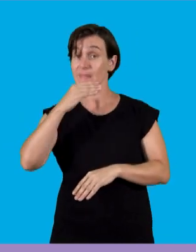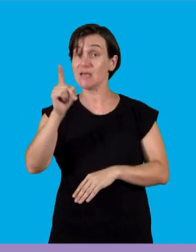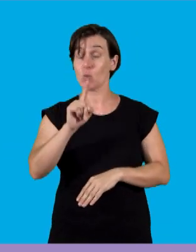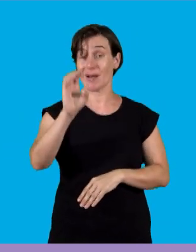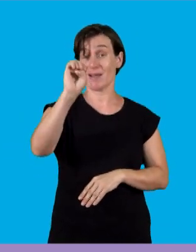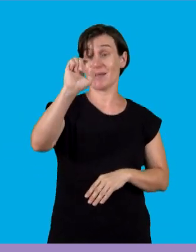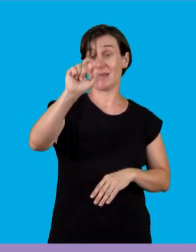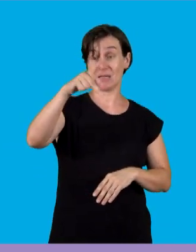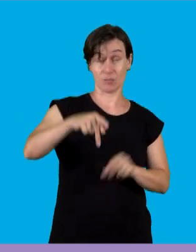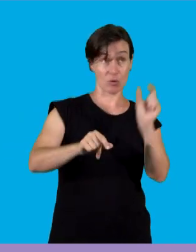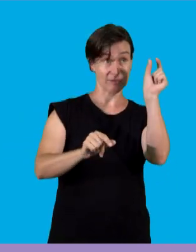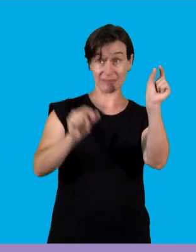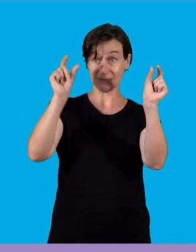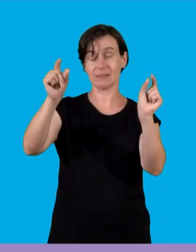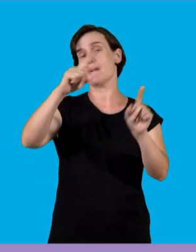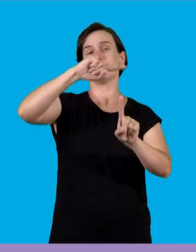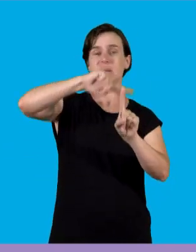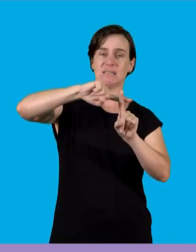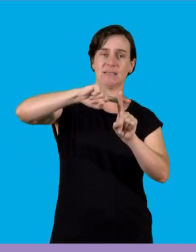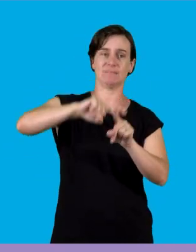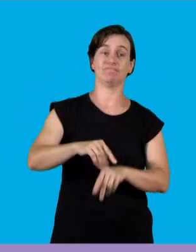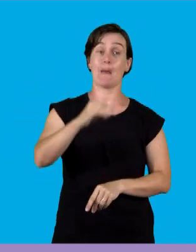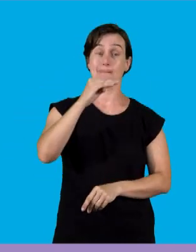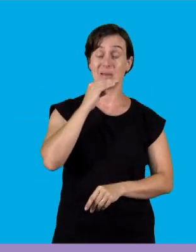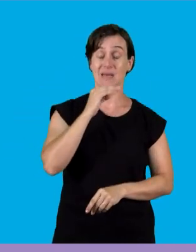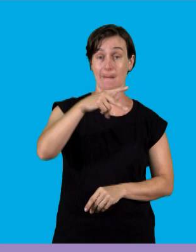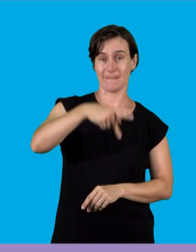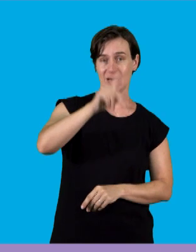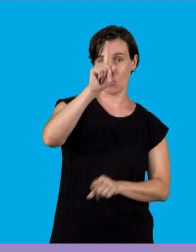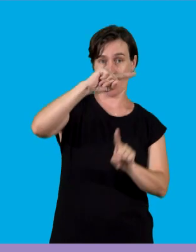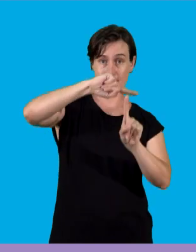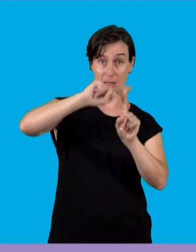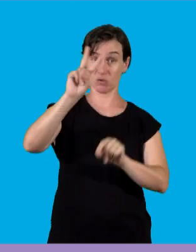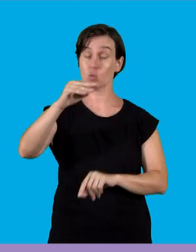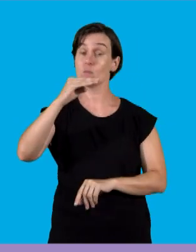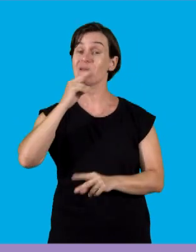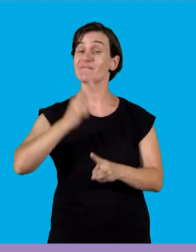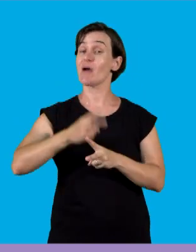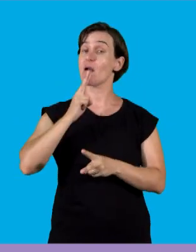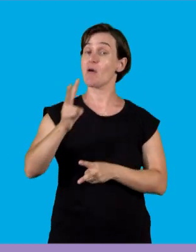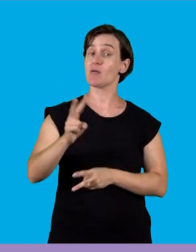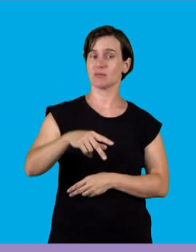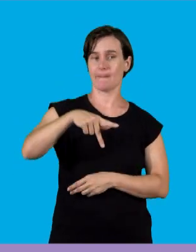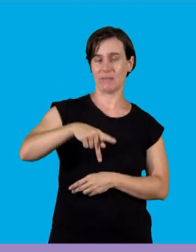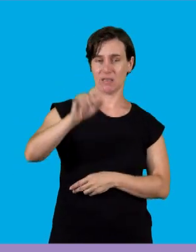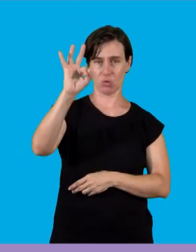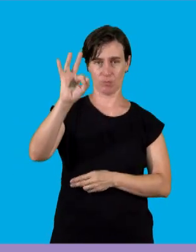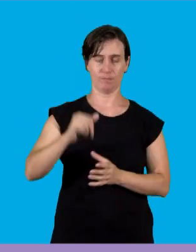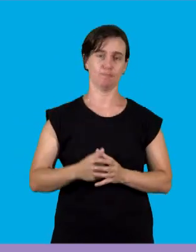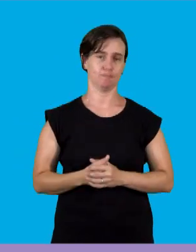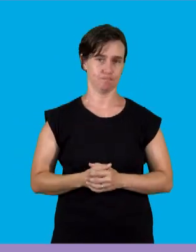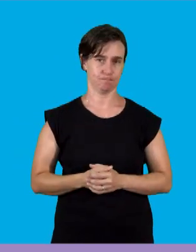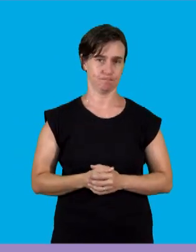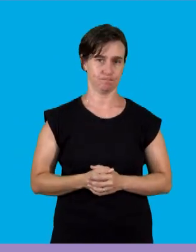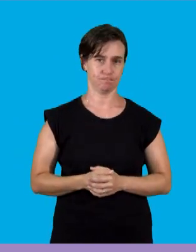to add those exponents. So our final answer is going to be P cubed,